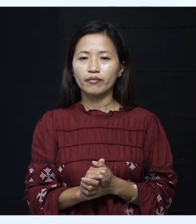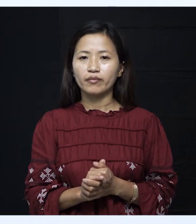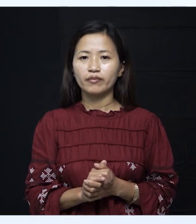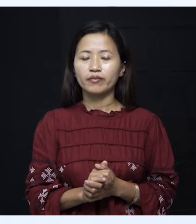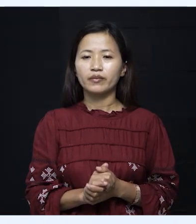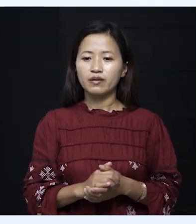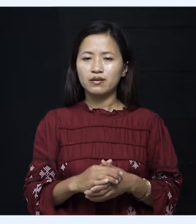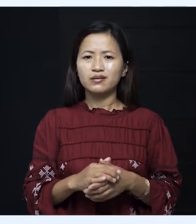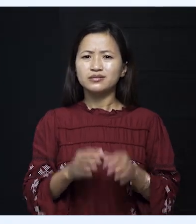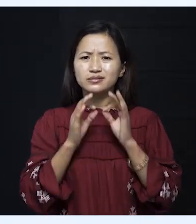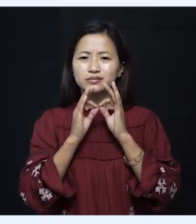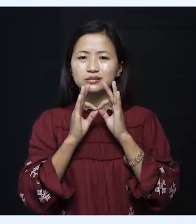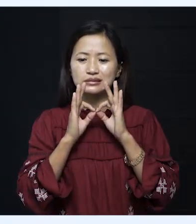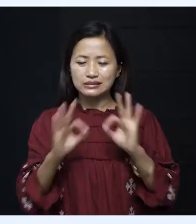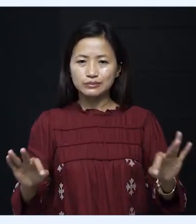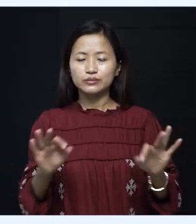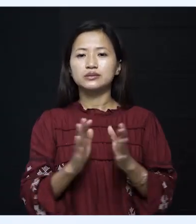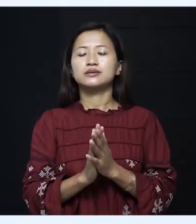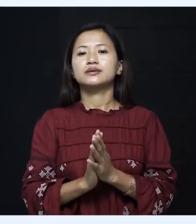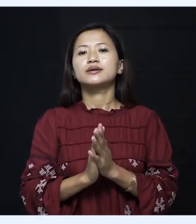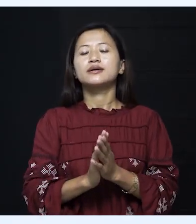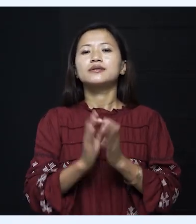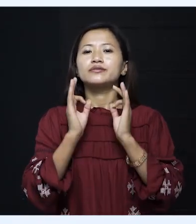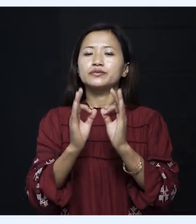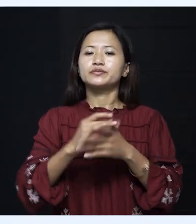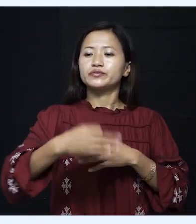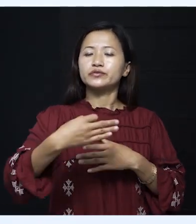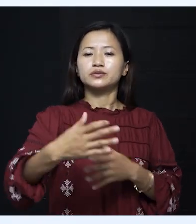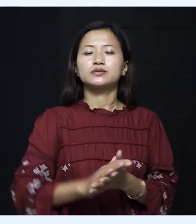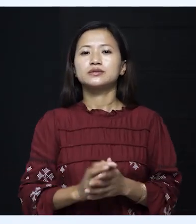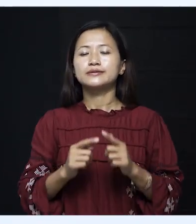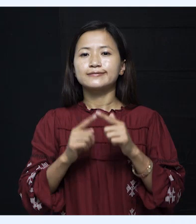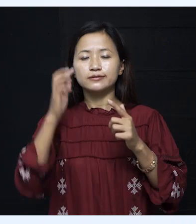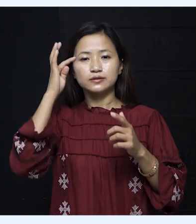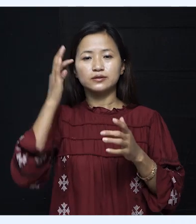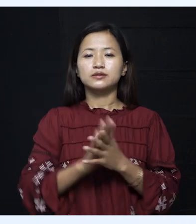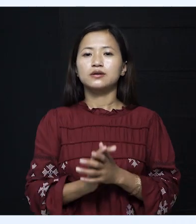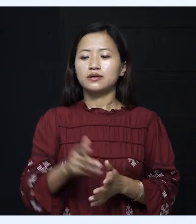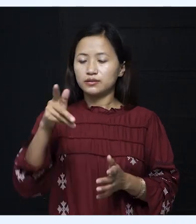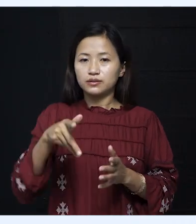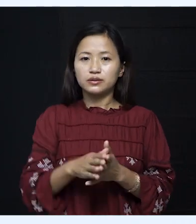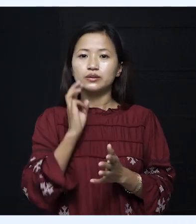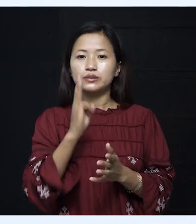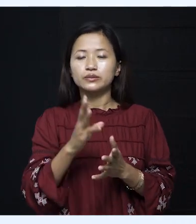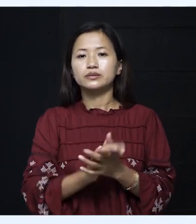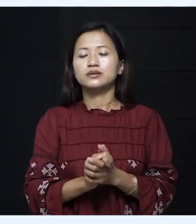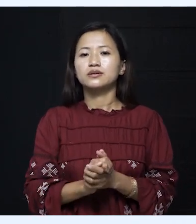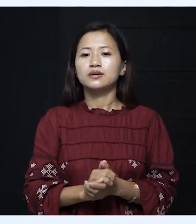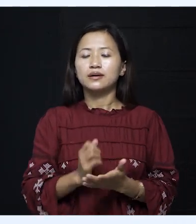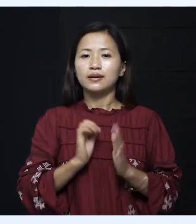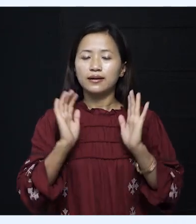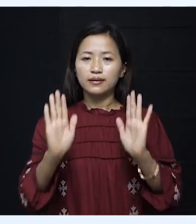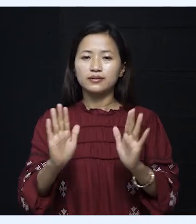Now this is a simple future, that's what we have here. For future perfect tense, it will